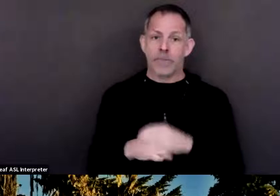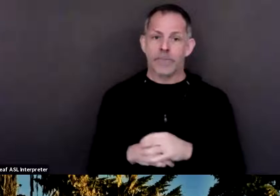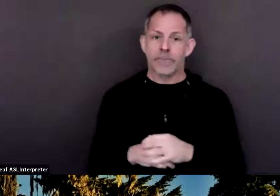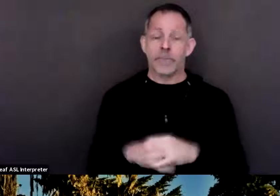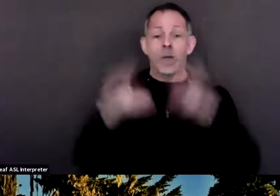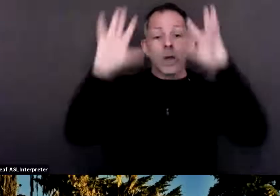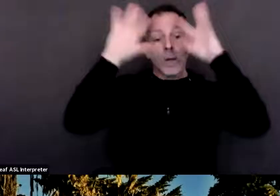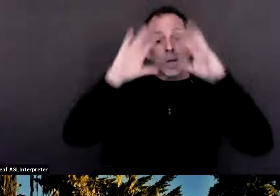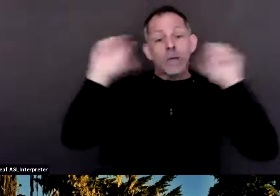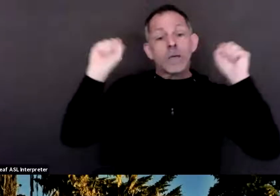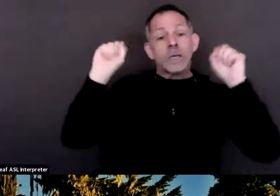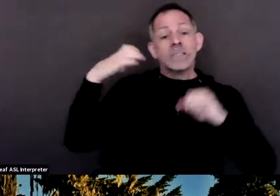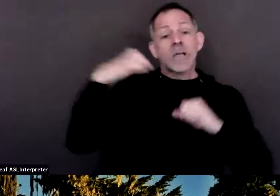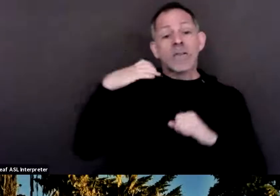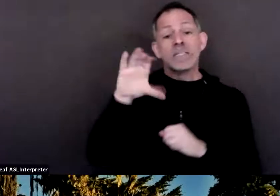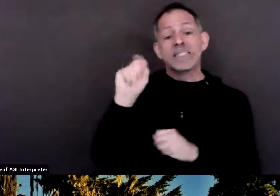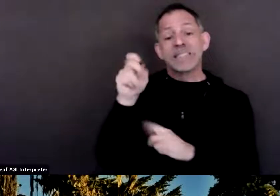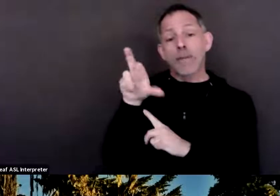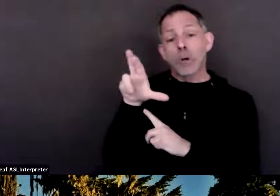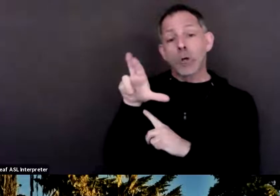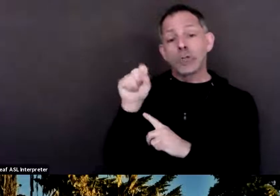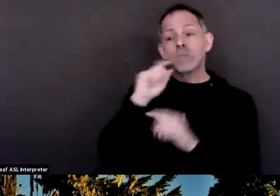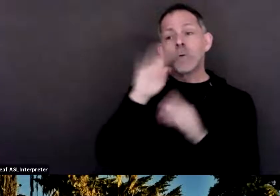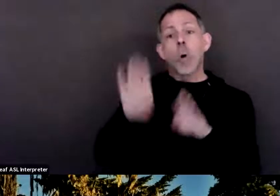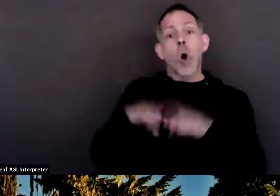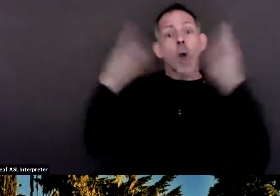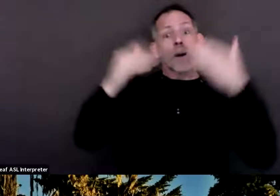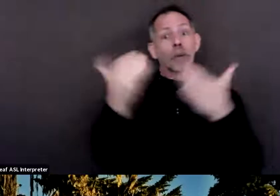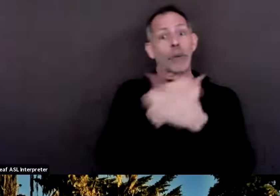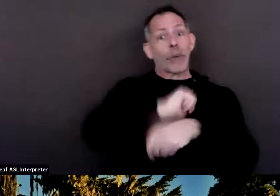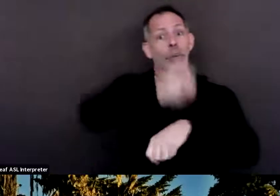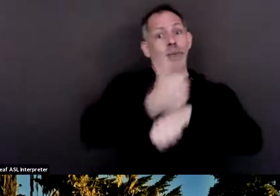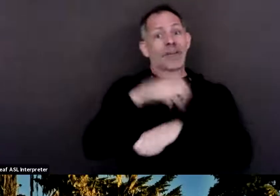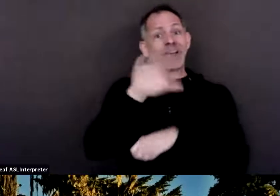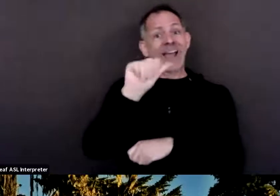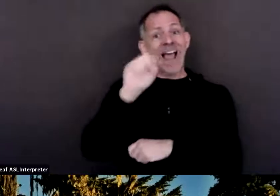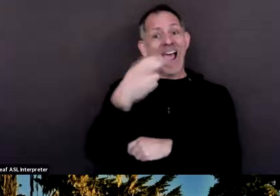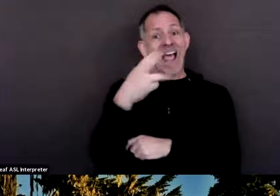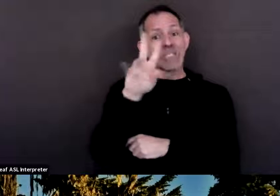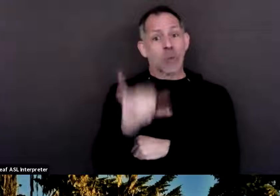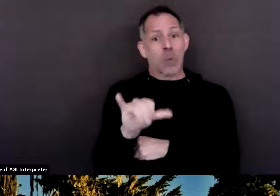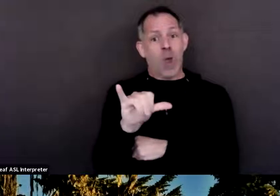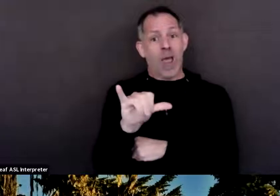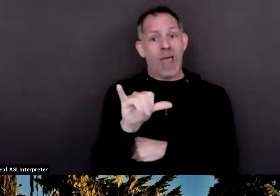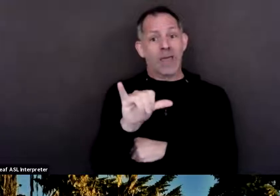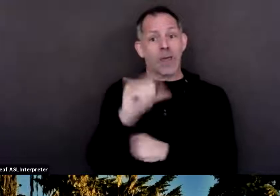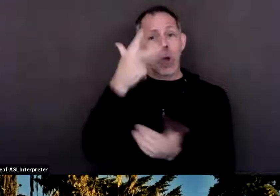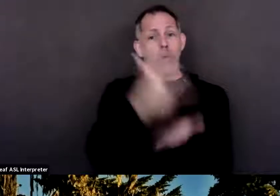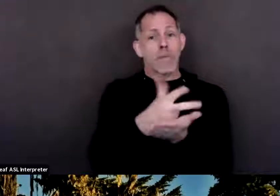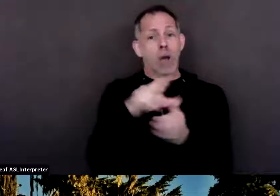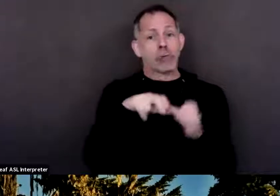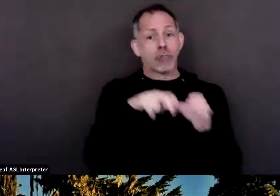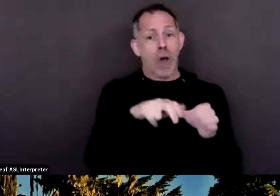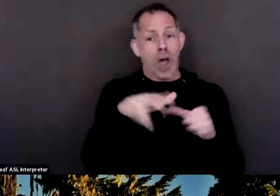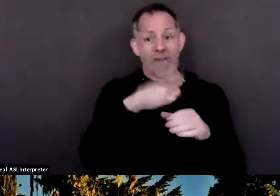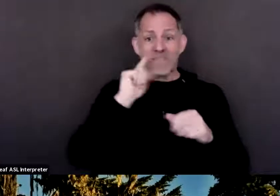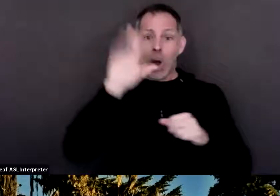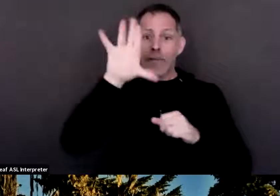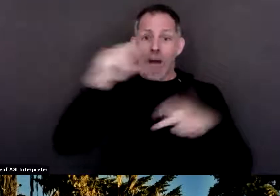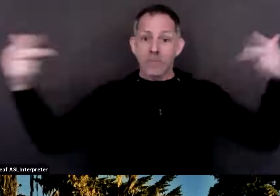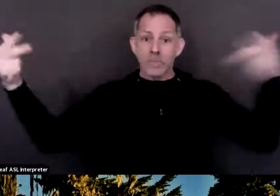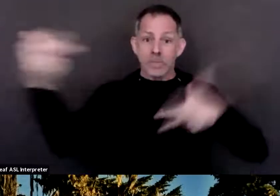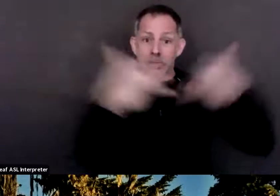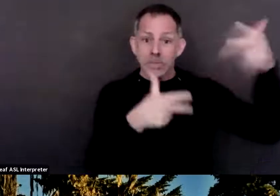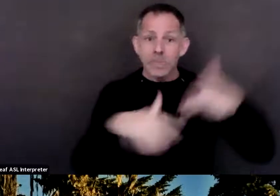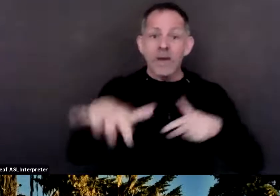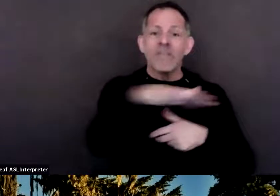7th site. And this is all part of a strategy to ensure that we have accessibility for residents in Snohomish County. We